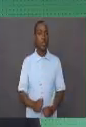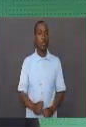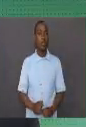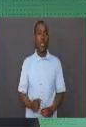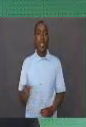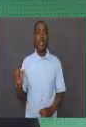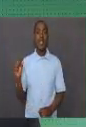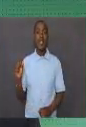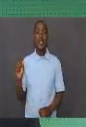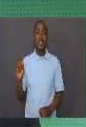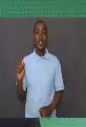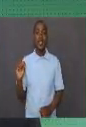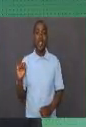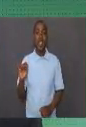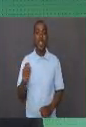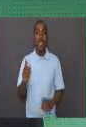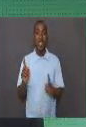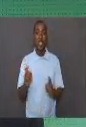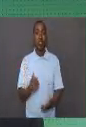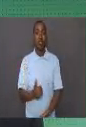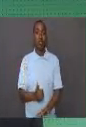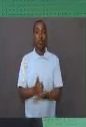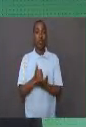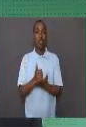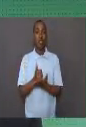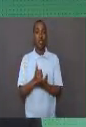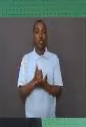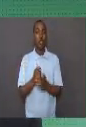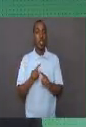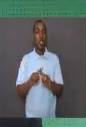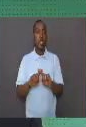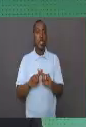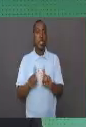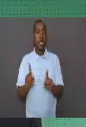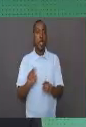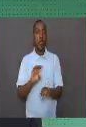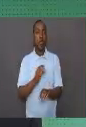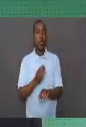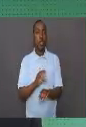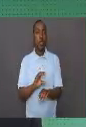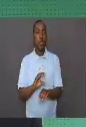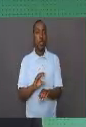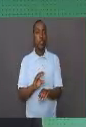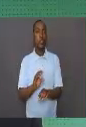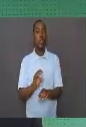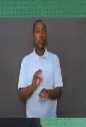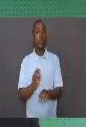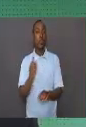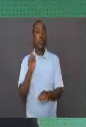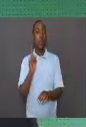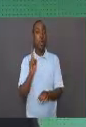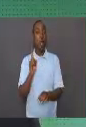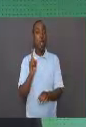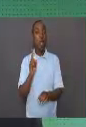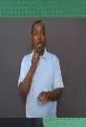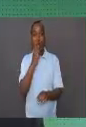Staining helps the scientist to distinguish between different kinds of cells within